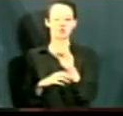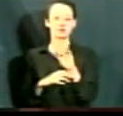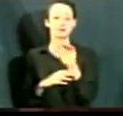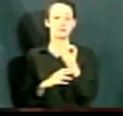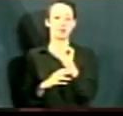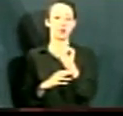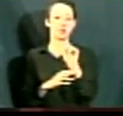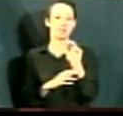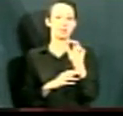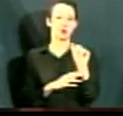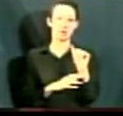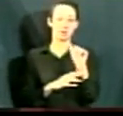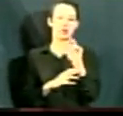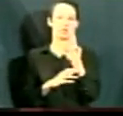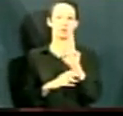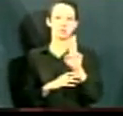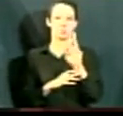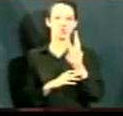AAUW.